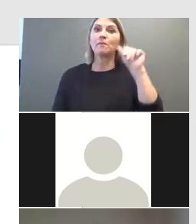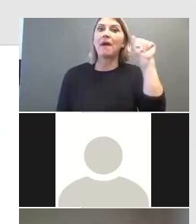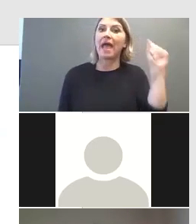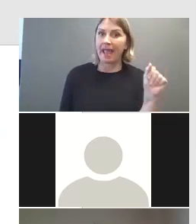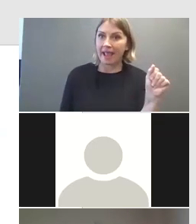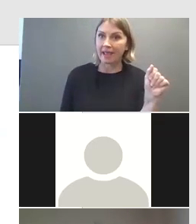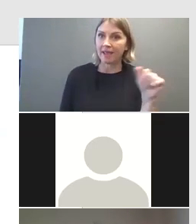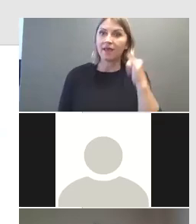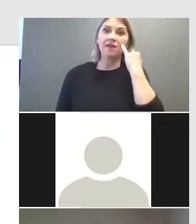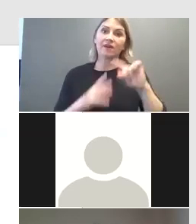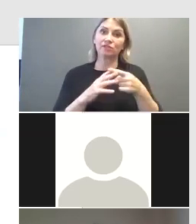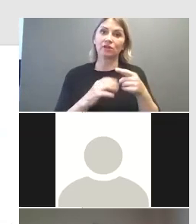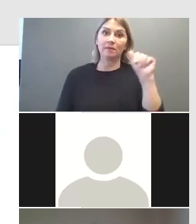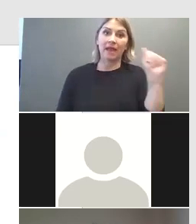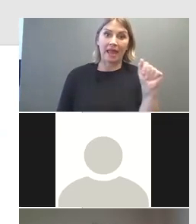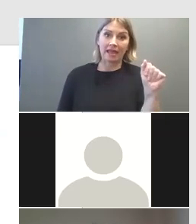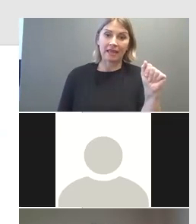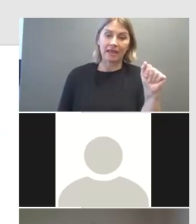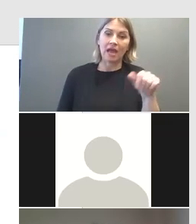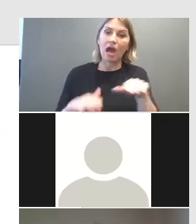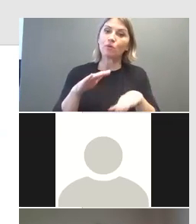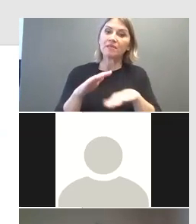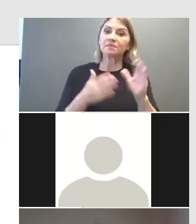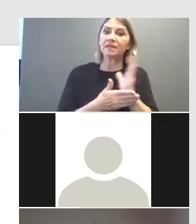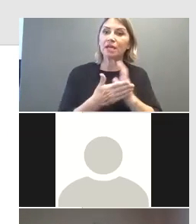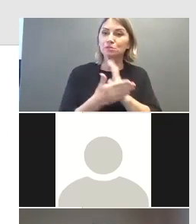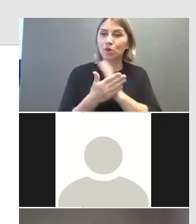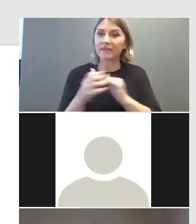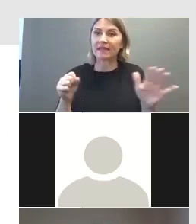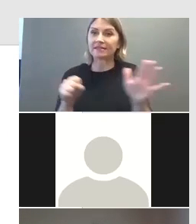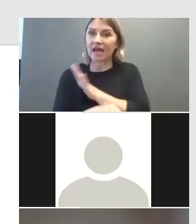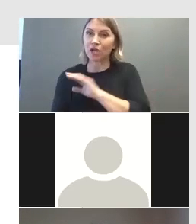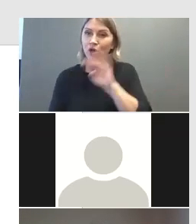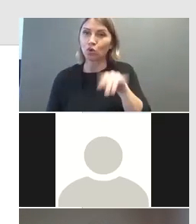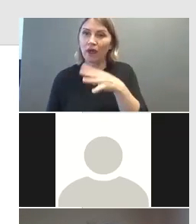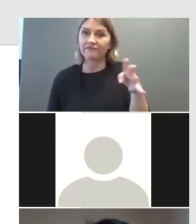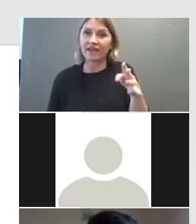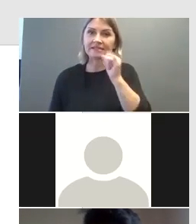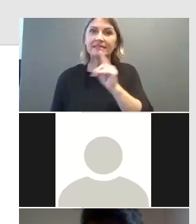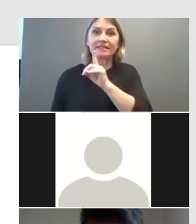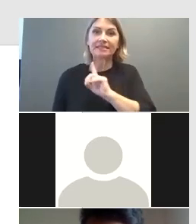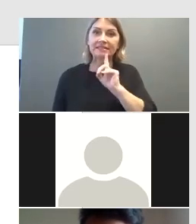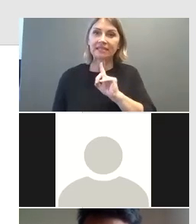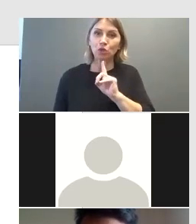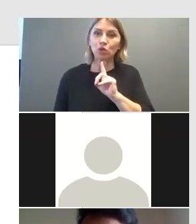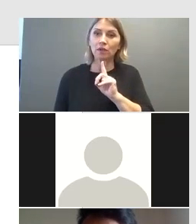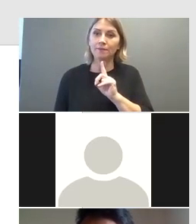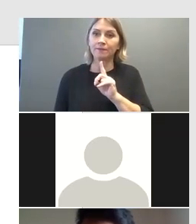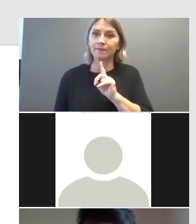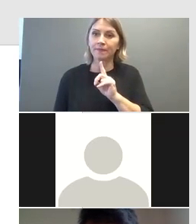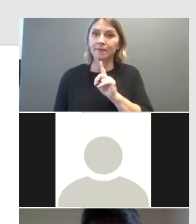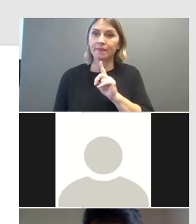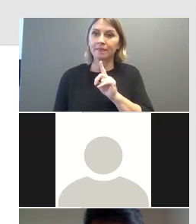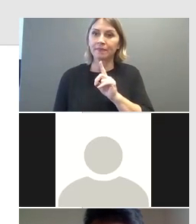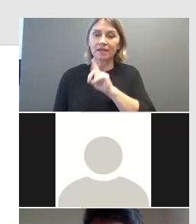I start from A, I would basically be exploring this entirety of the graph as a single, uh, in a